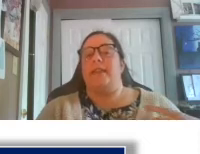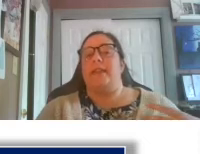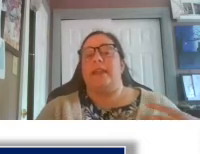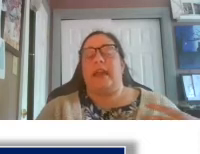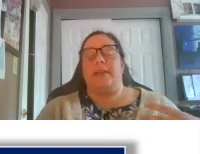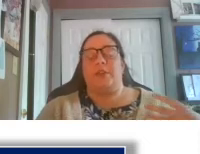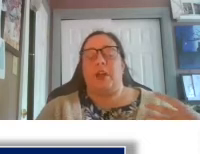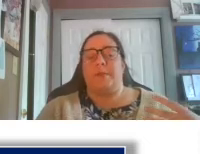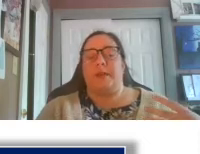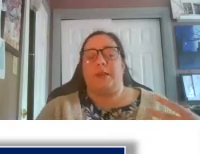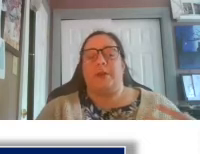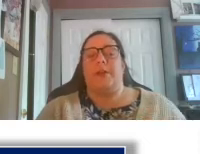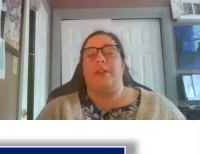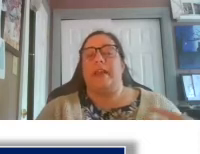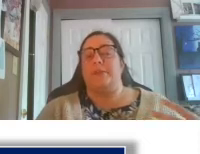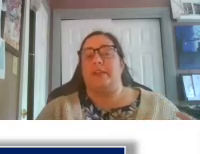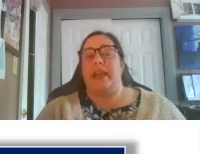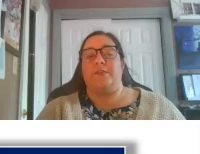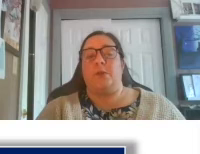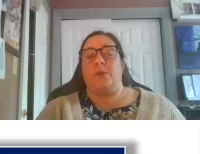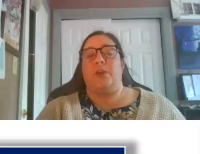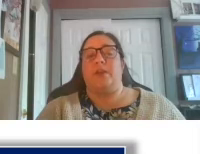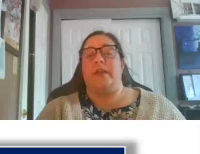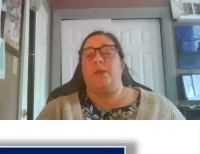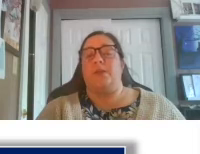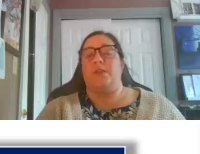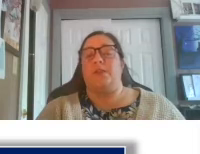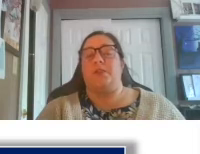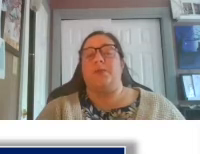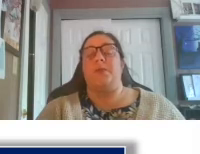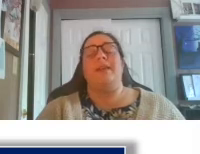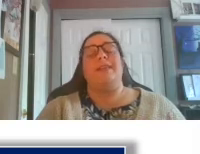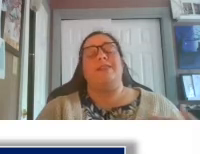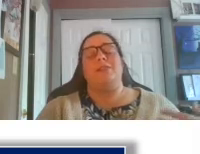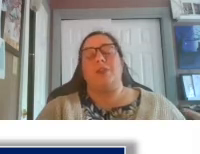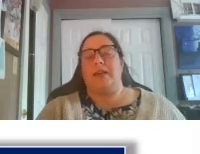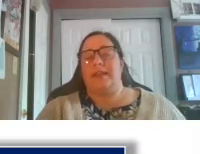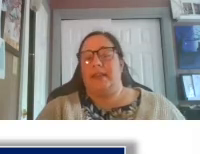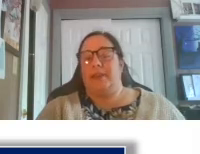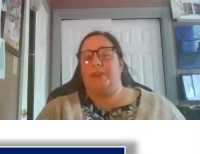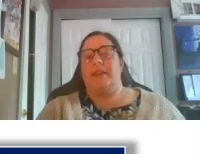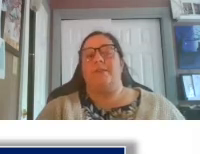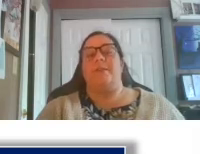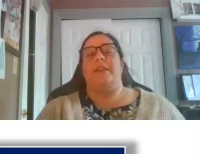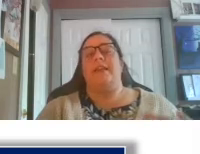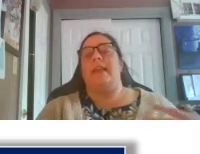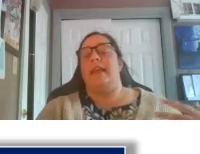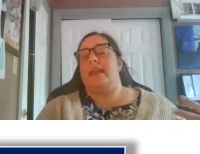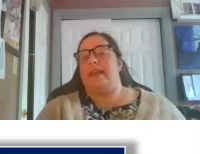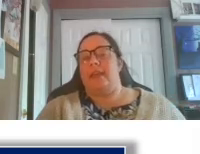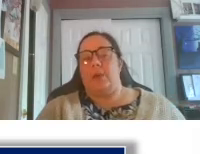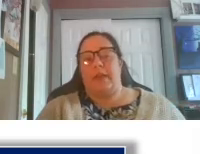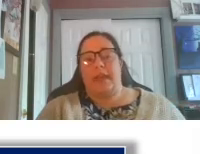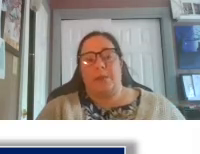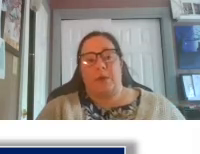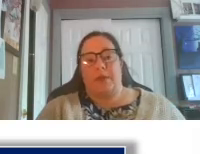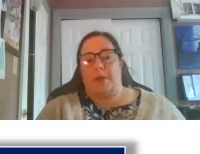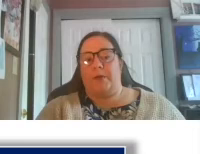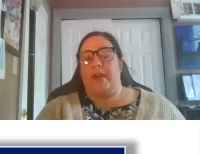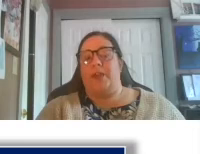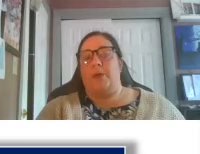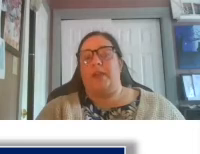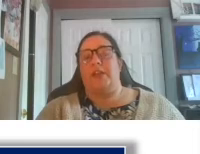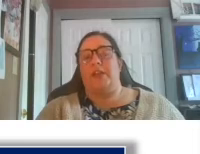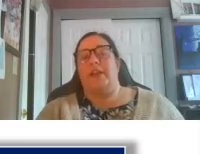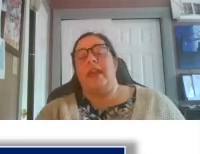and we talked about a little bit earlier, get a protective order in order to talk to the elder safely, get a more